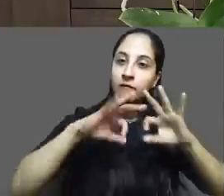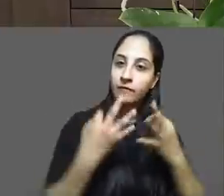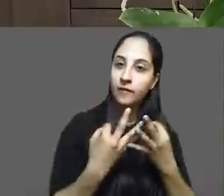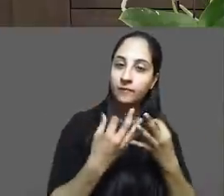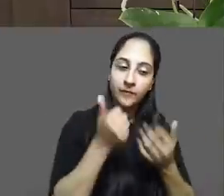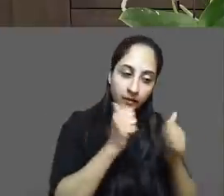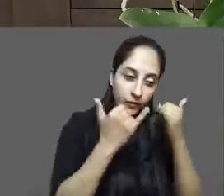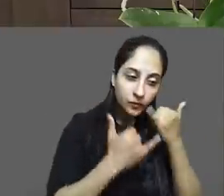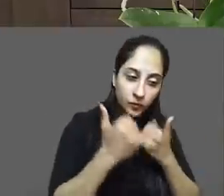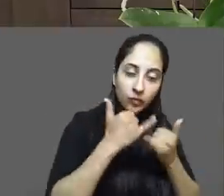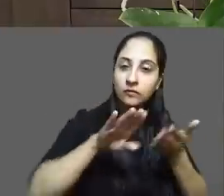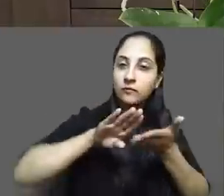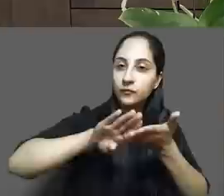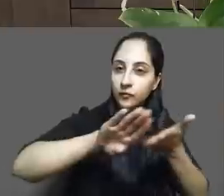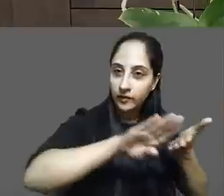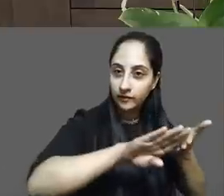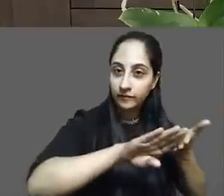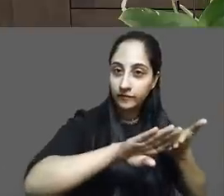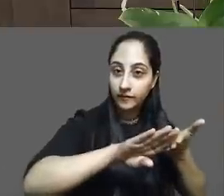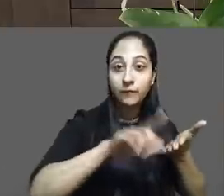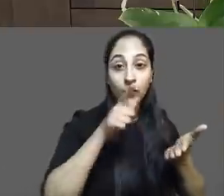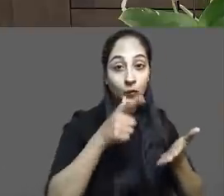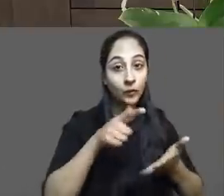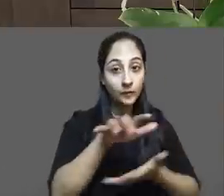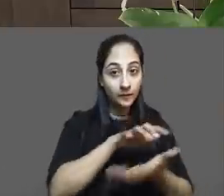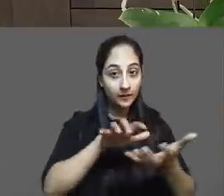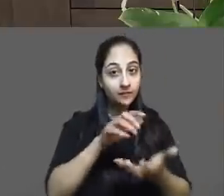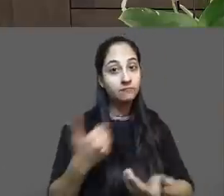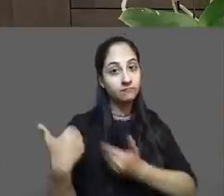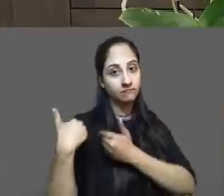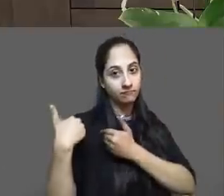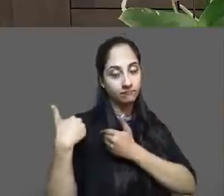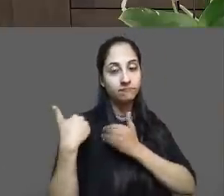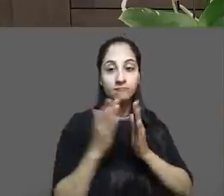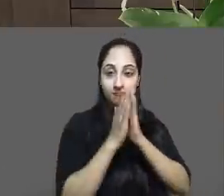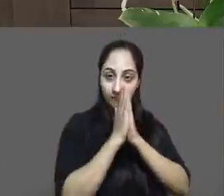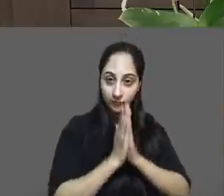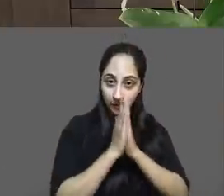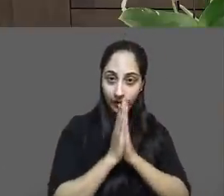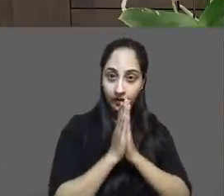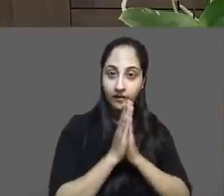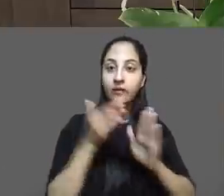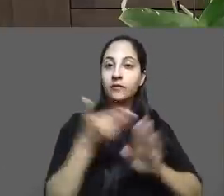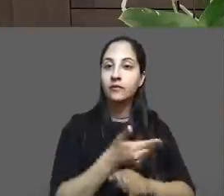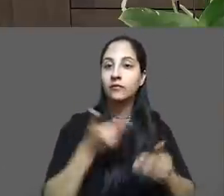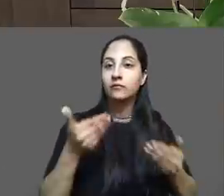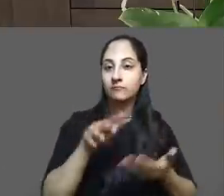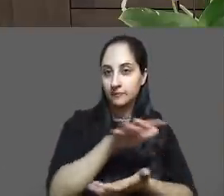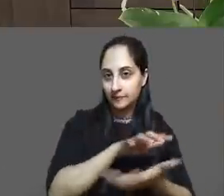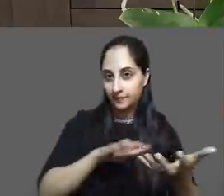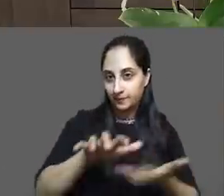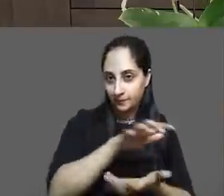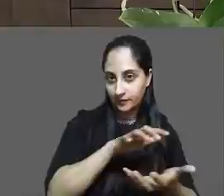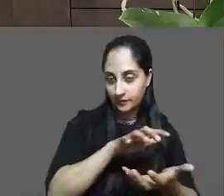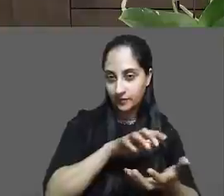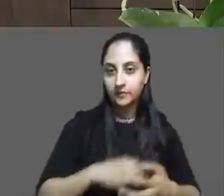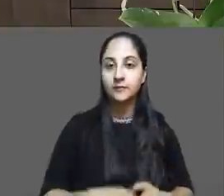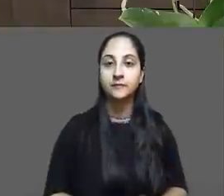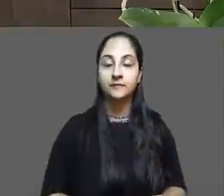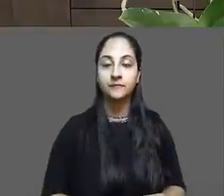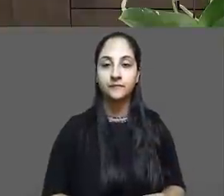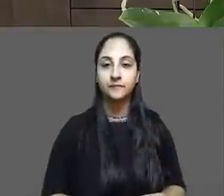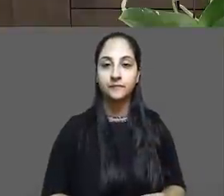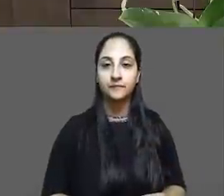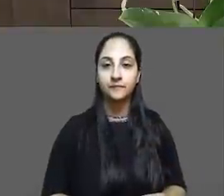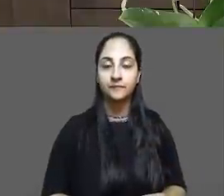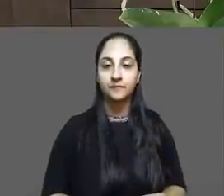of everything for everyone in that family. So whoever is mixing that, the responsibility actually falls on that individual to